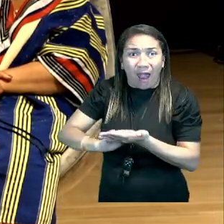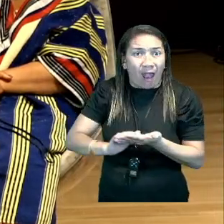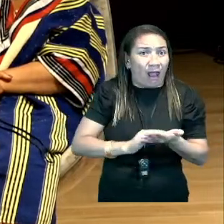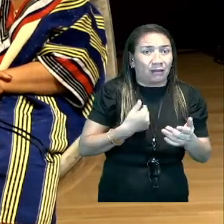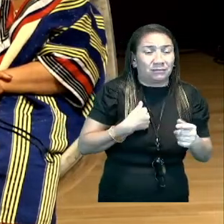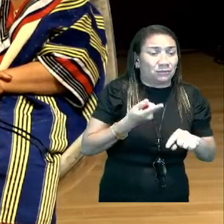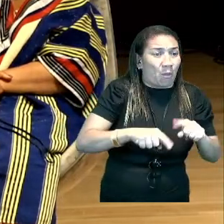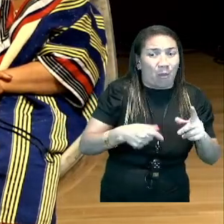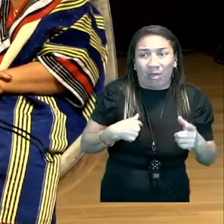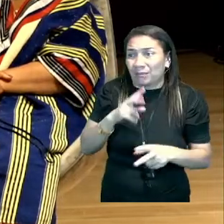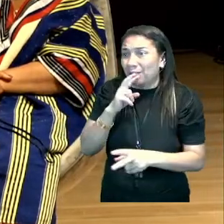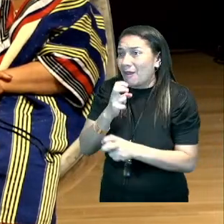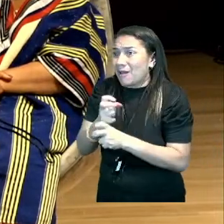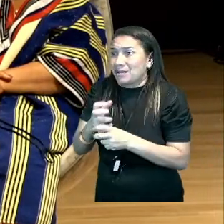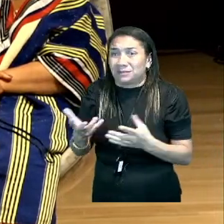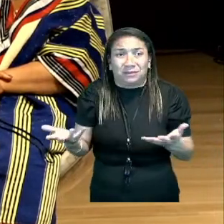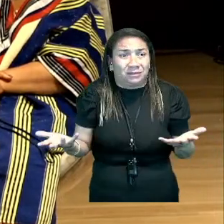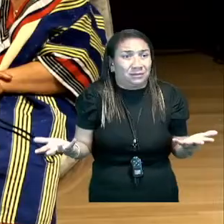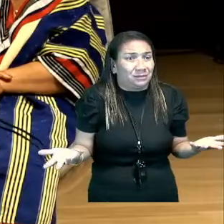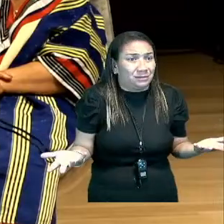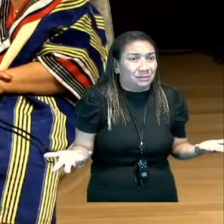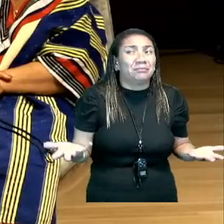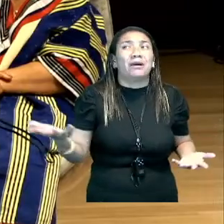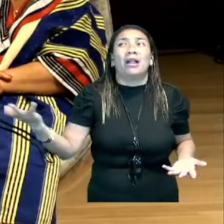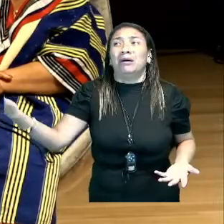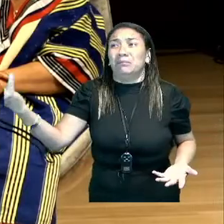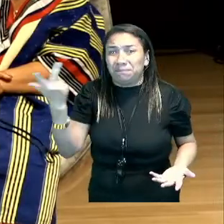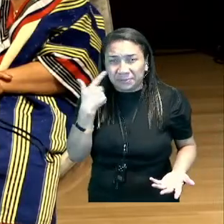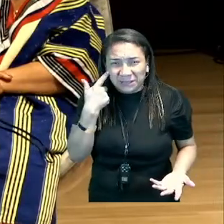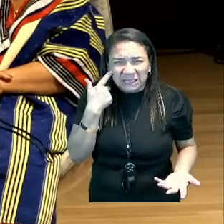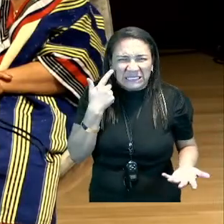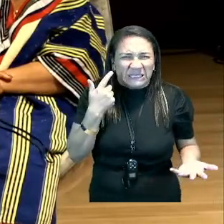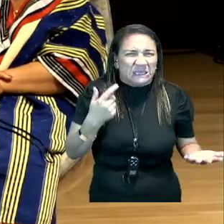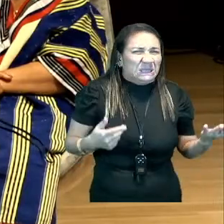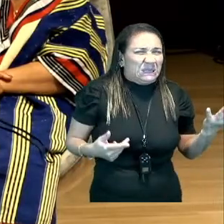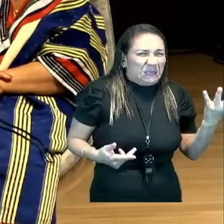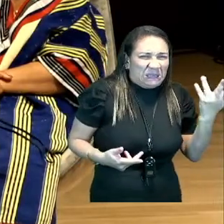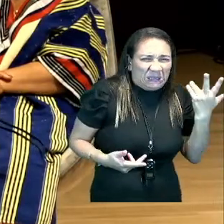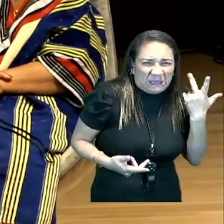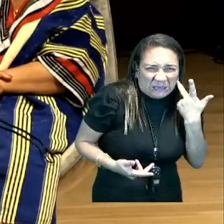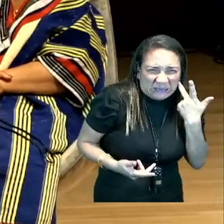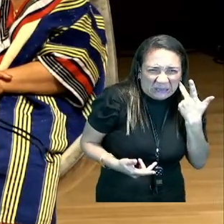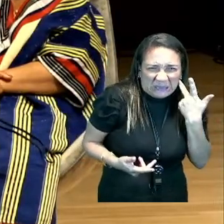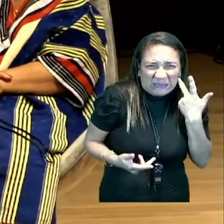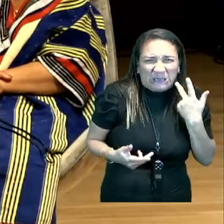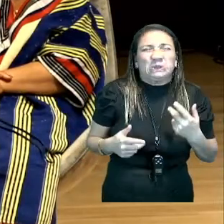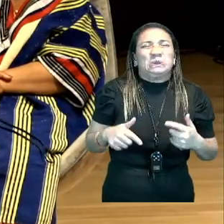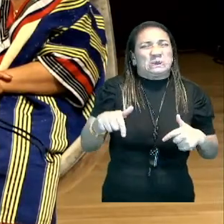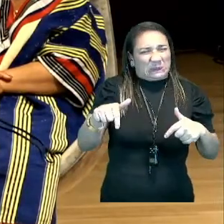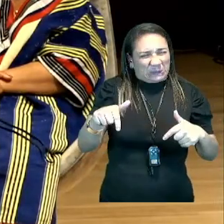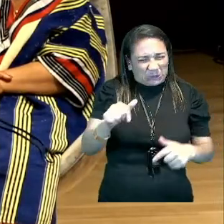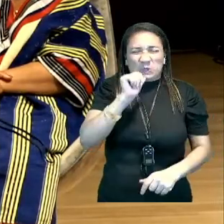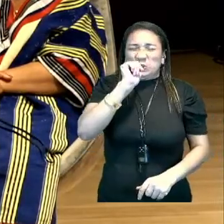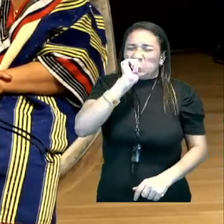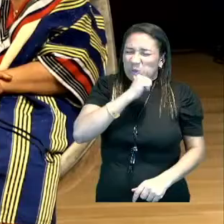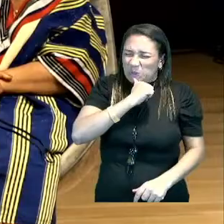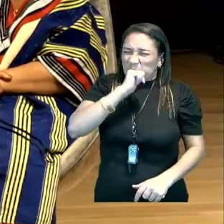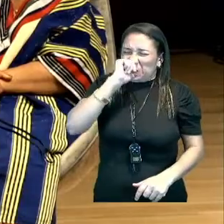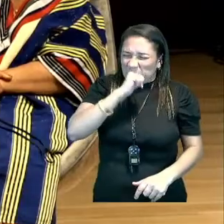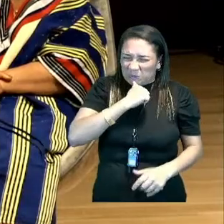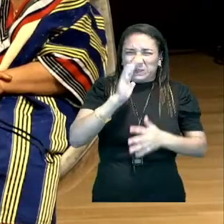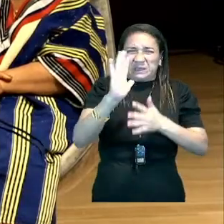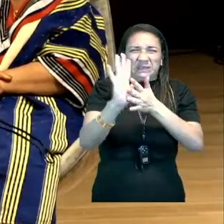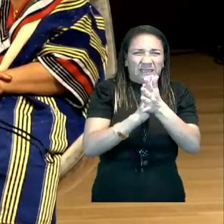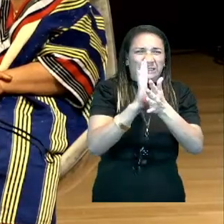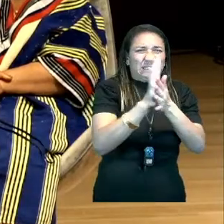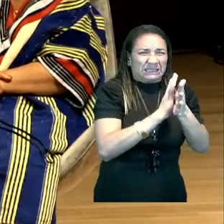even though I'm here, difficulties cannot be resolved that easily. But I have heard and I know